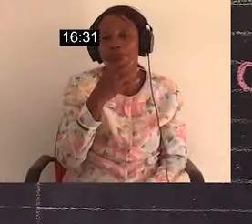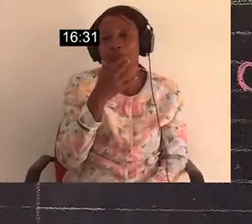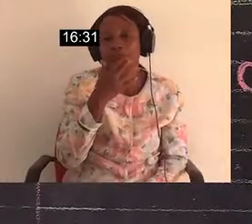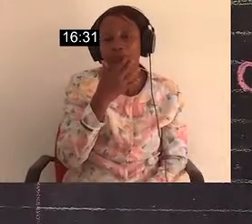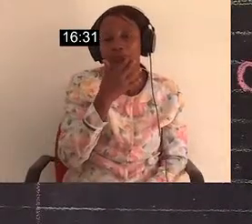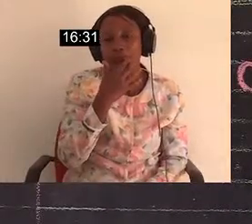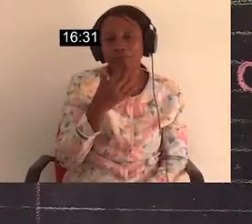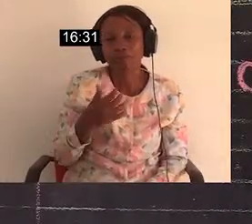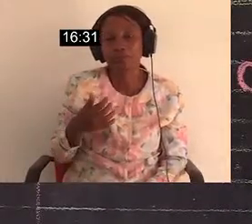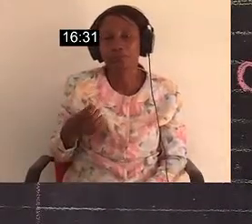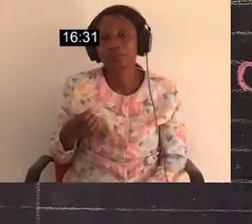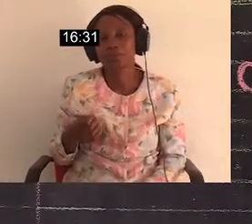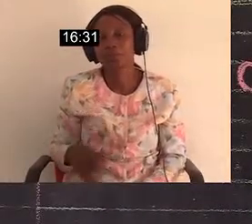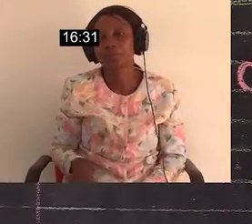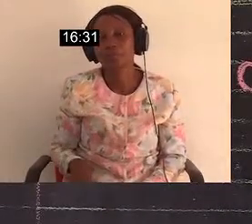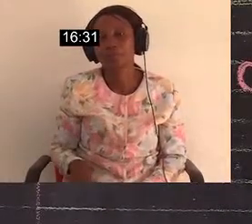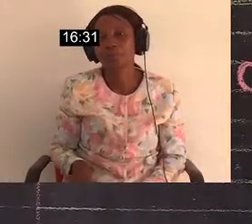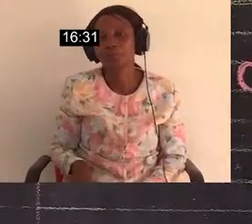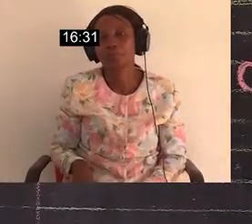The other one,